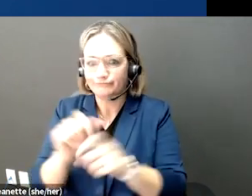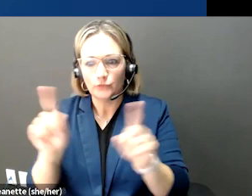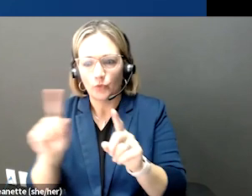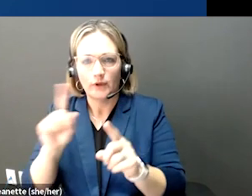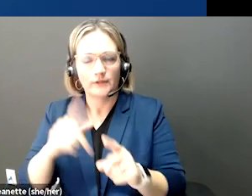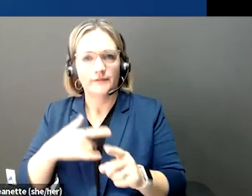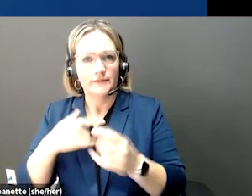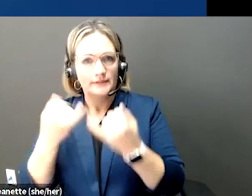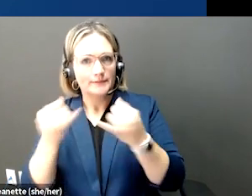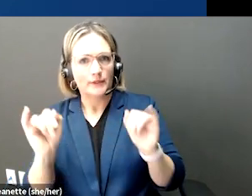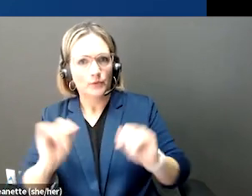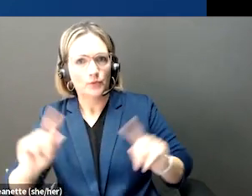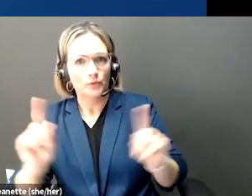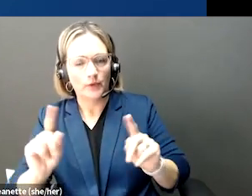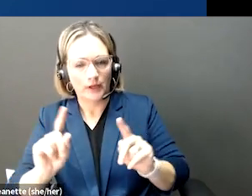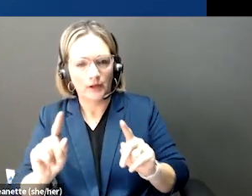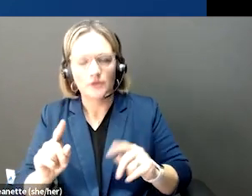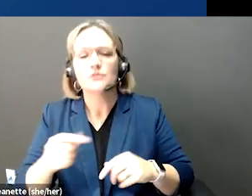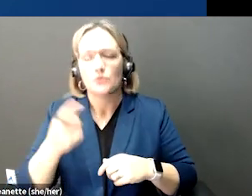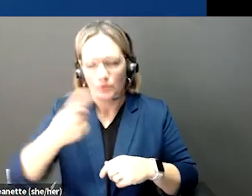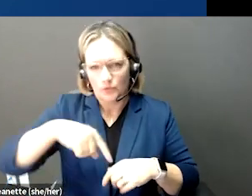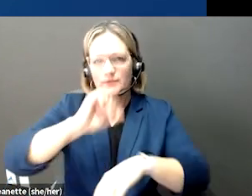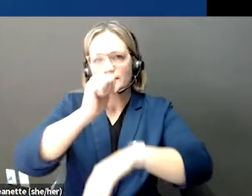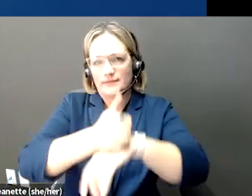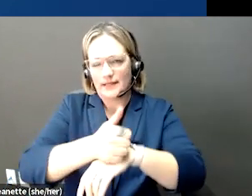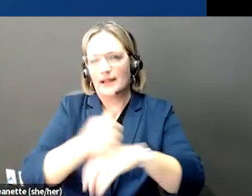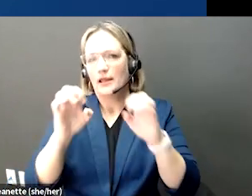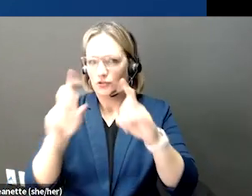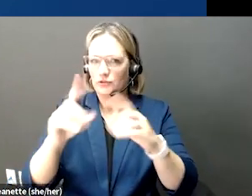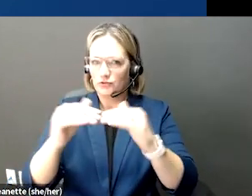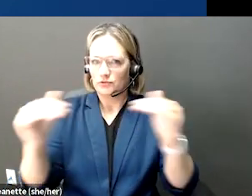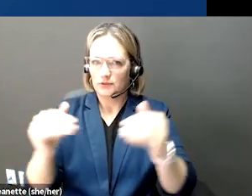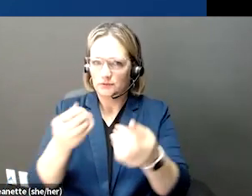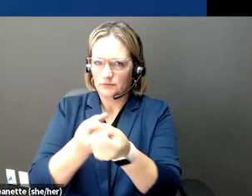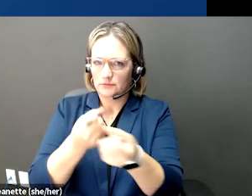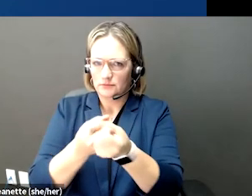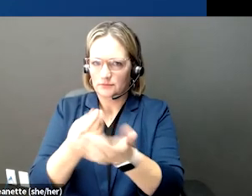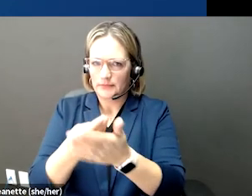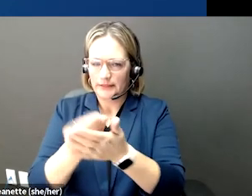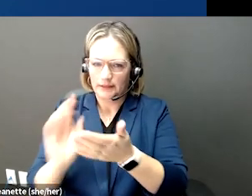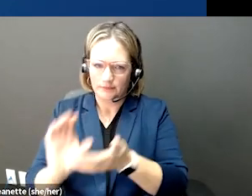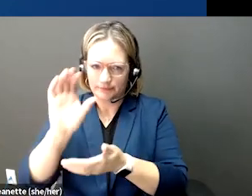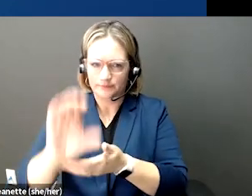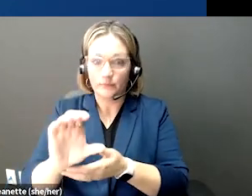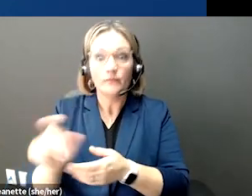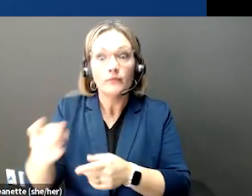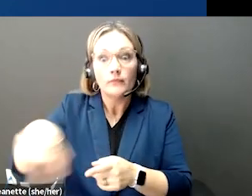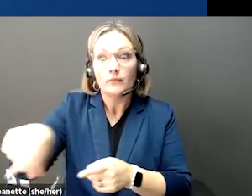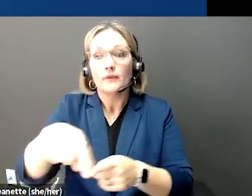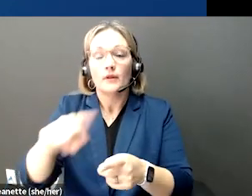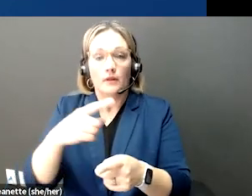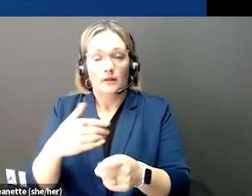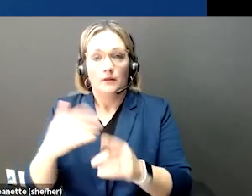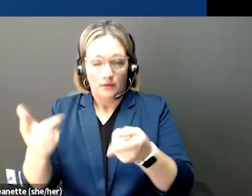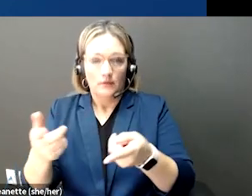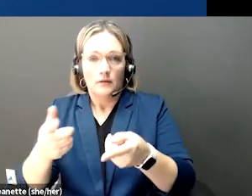independence. We created the education-related support level of funding. For these young adults, we will help cover